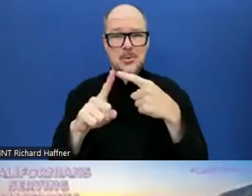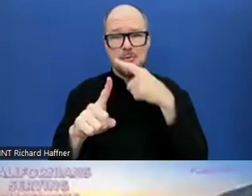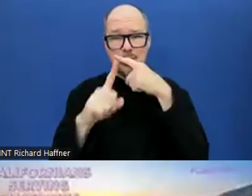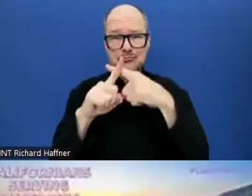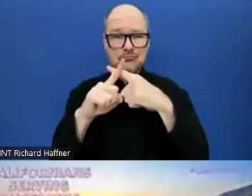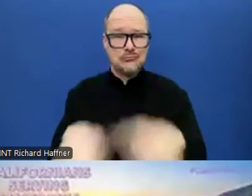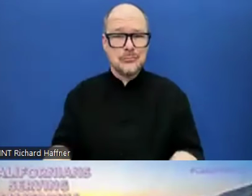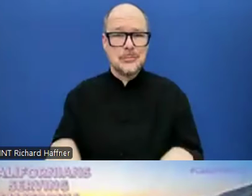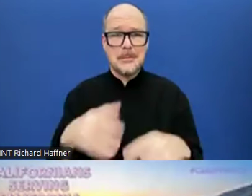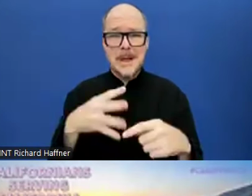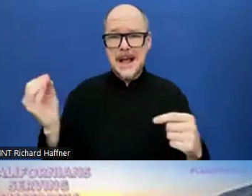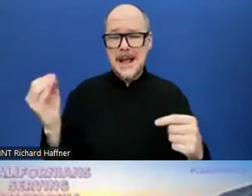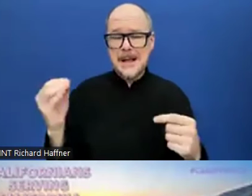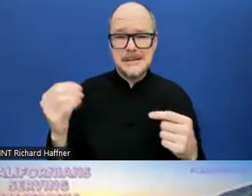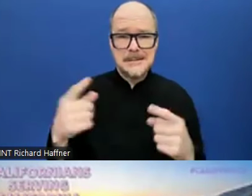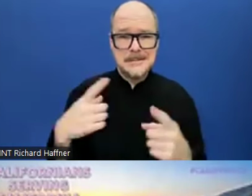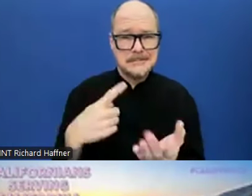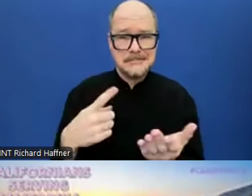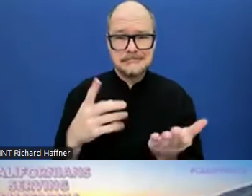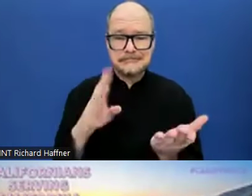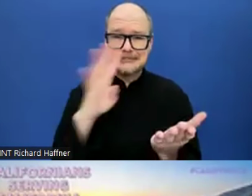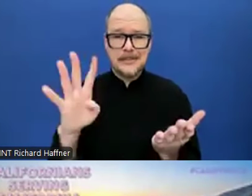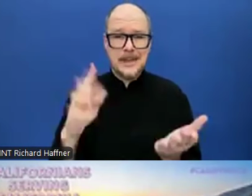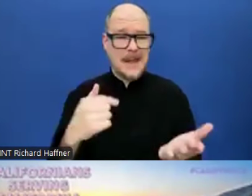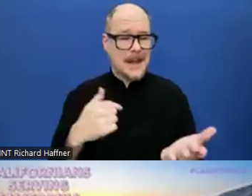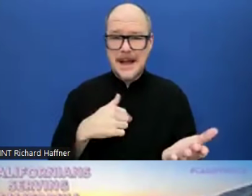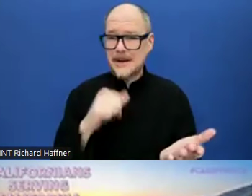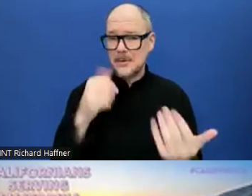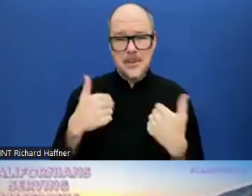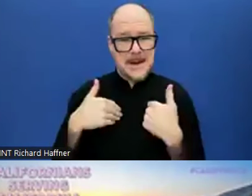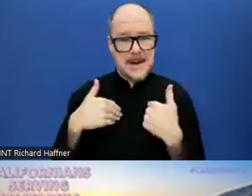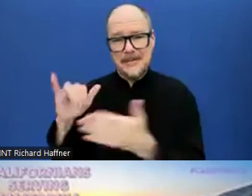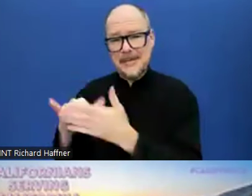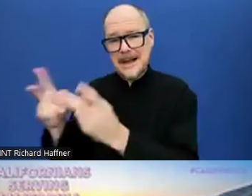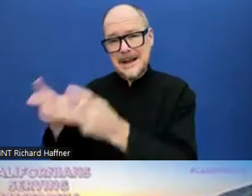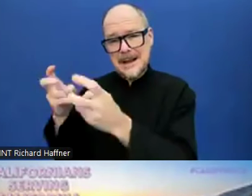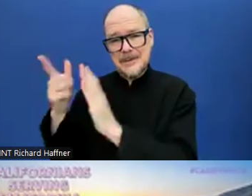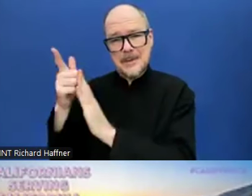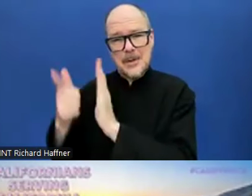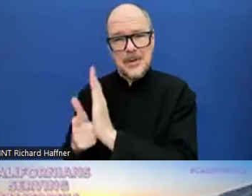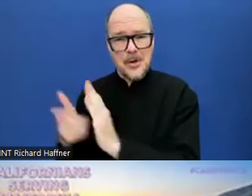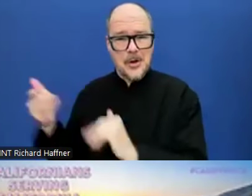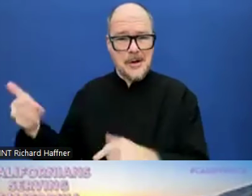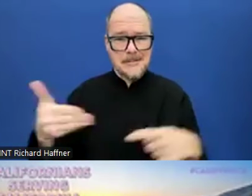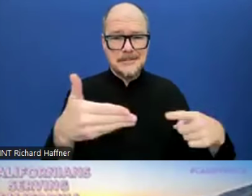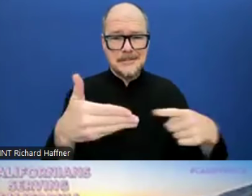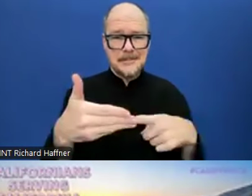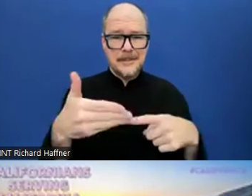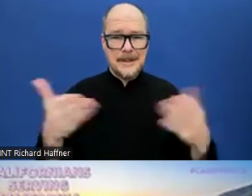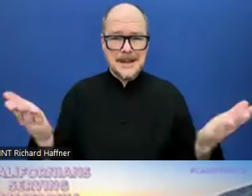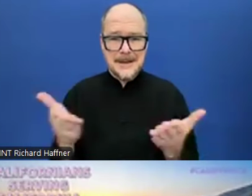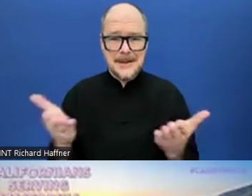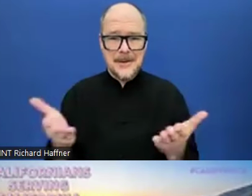I don't have the particular sort of excerpt of the law here in front of me as to